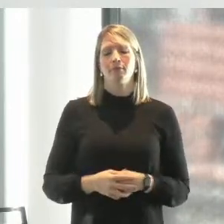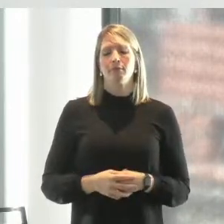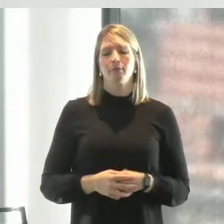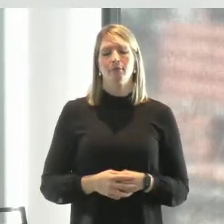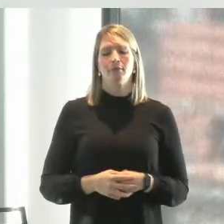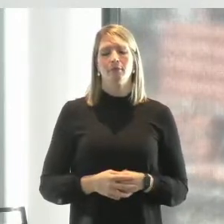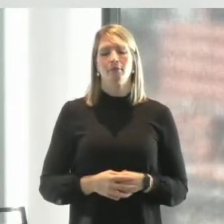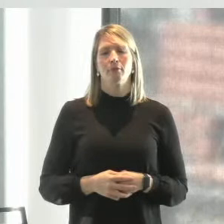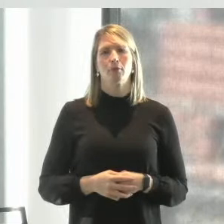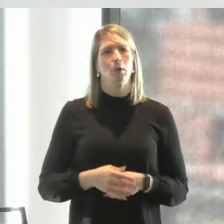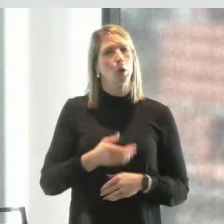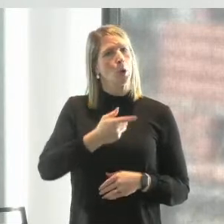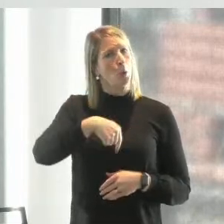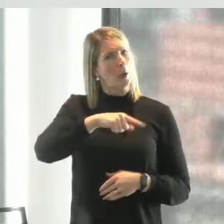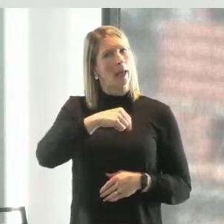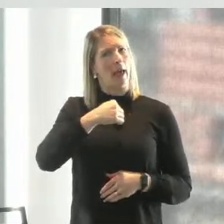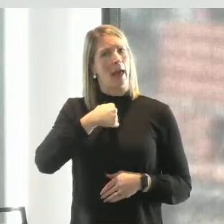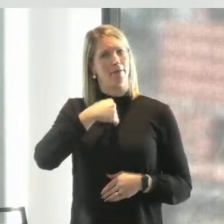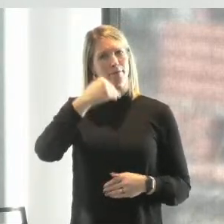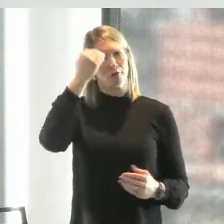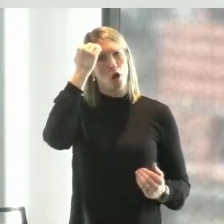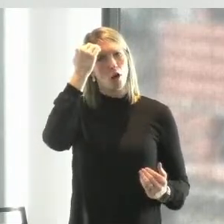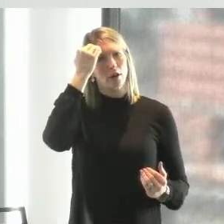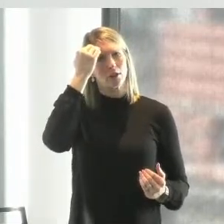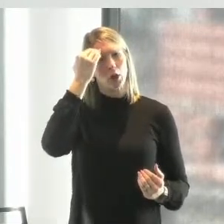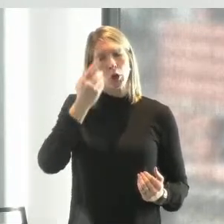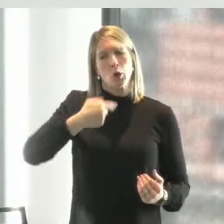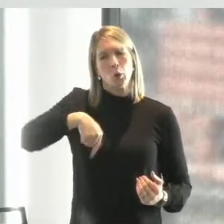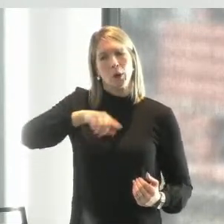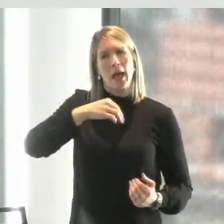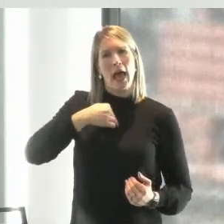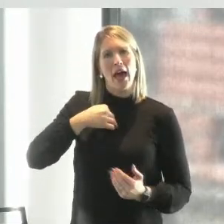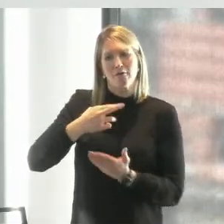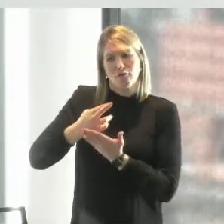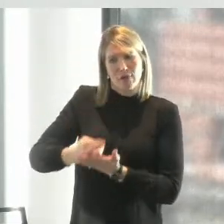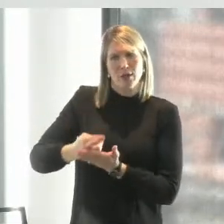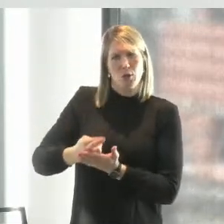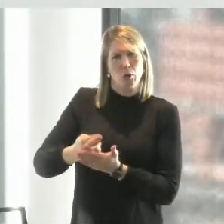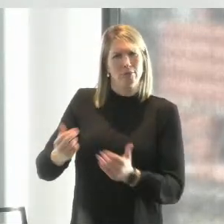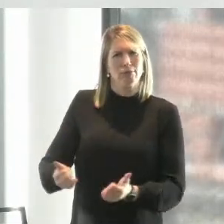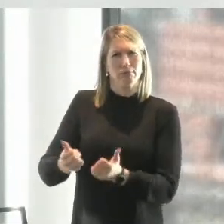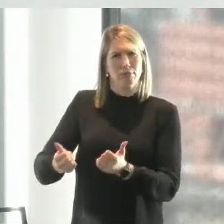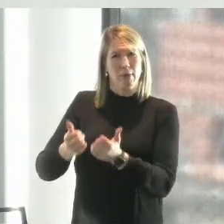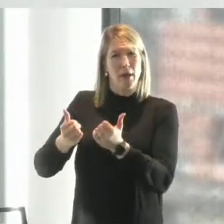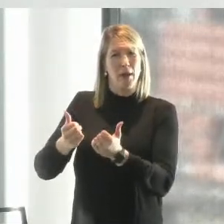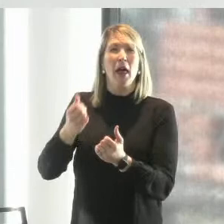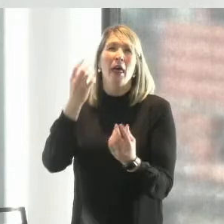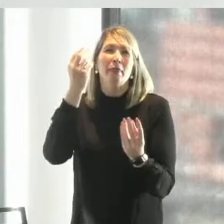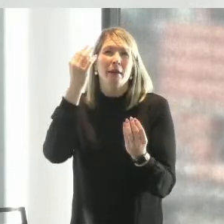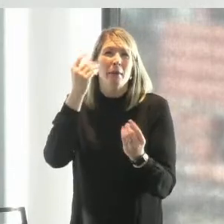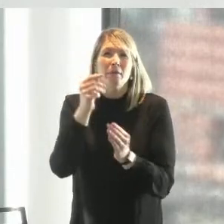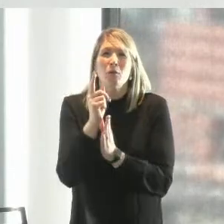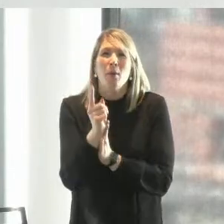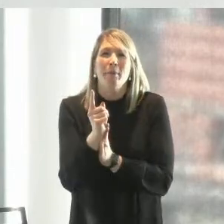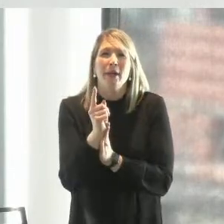We have an incredible resource. Let's think this through for a second. We've been able to, very